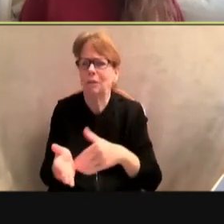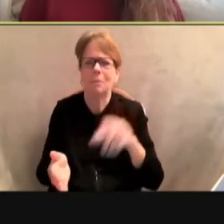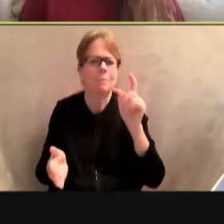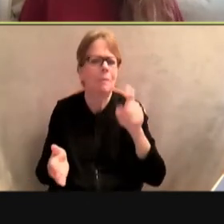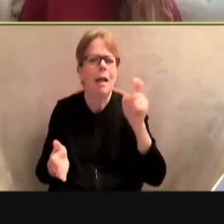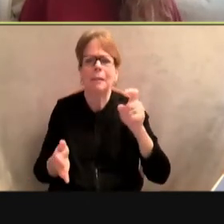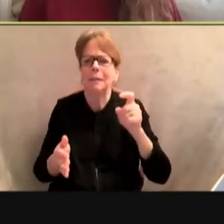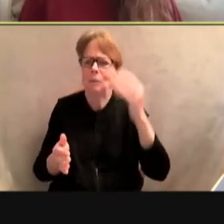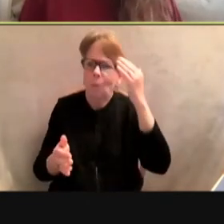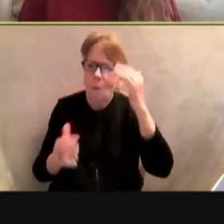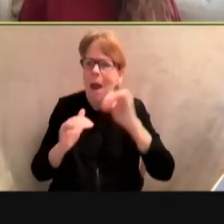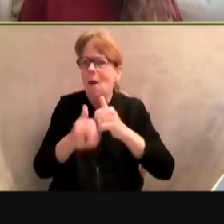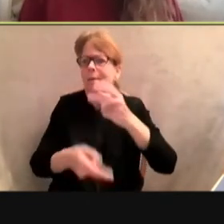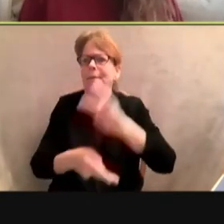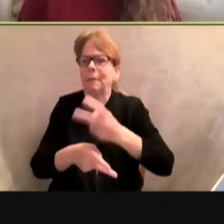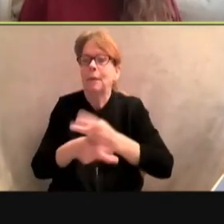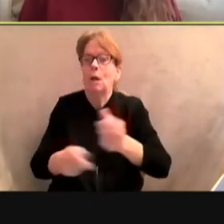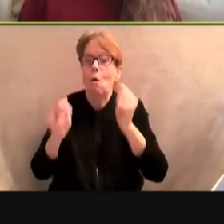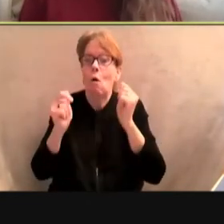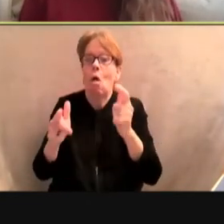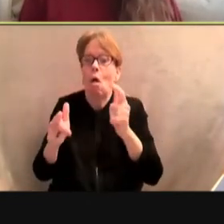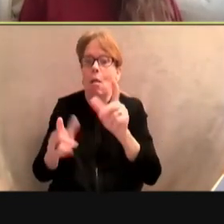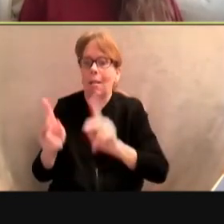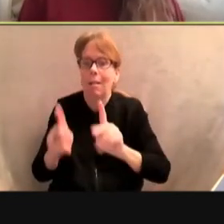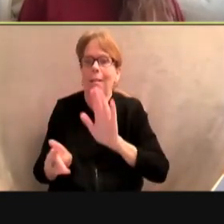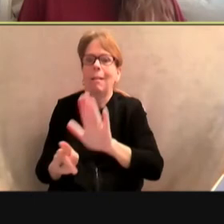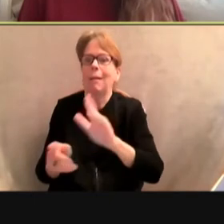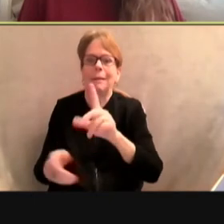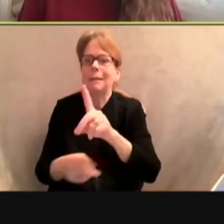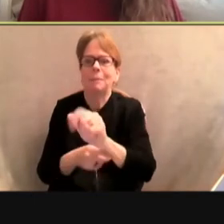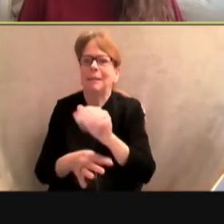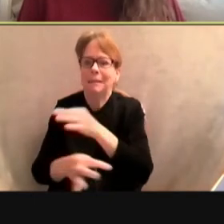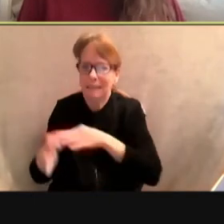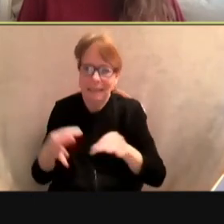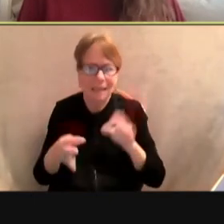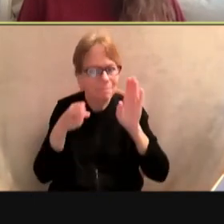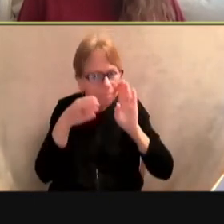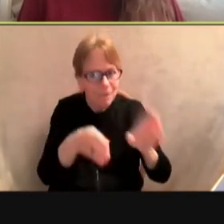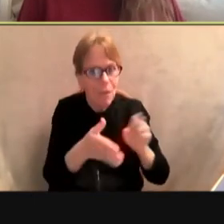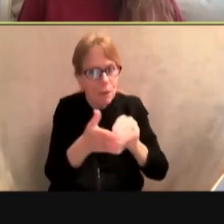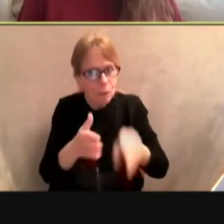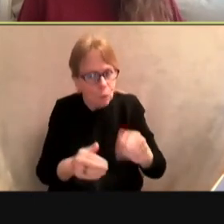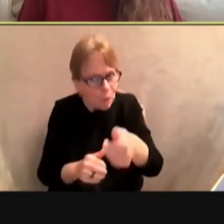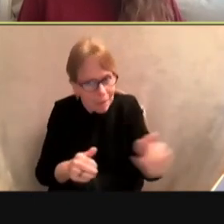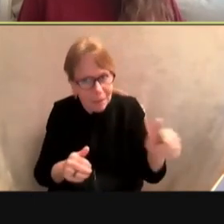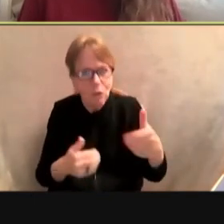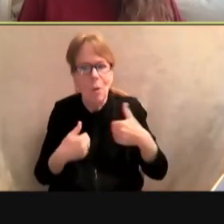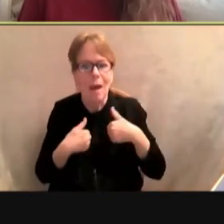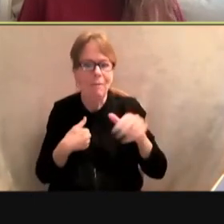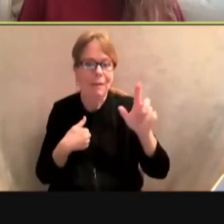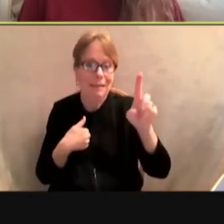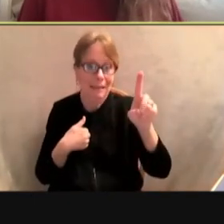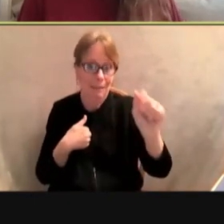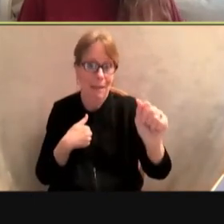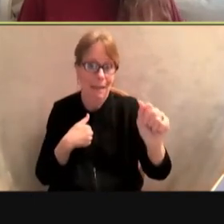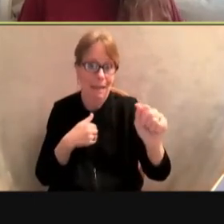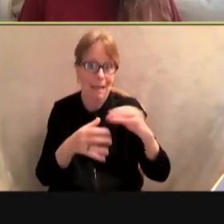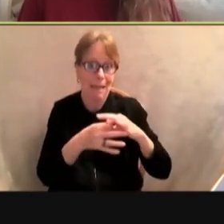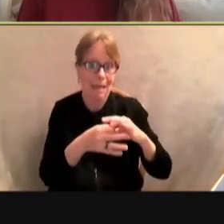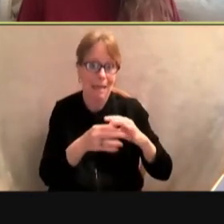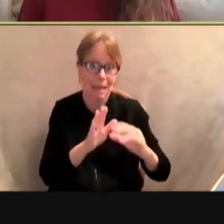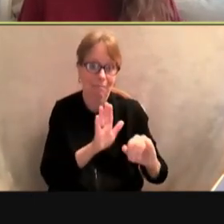for patients with disabilities, is to support students with disability-related identities and their allies while in medical